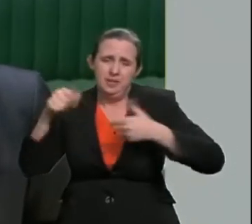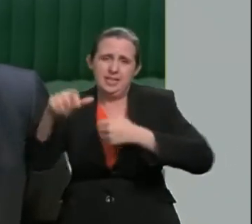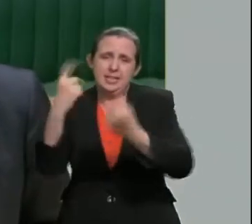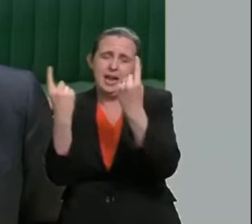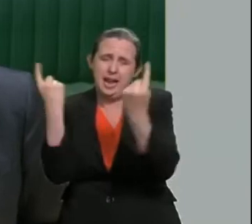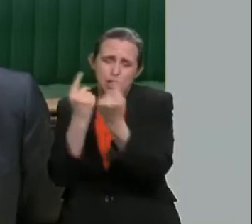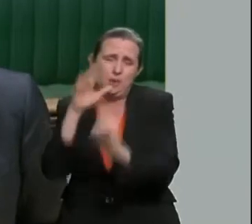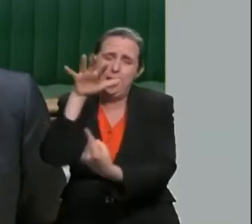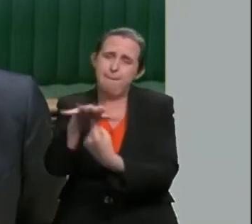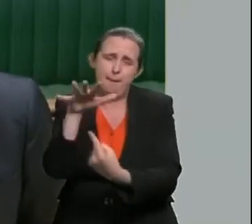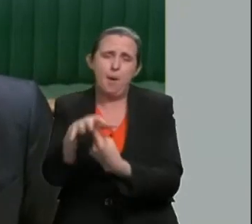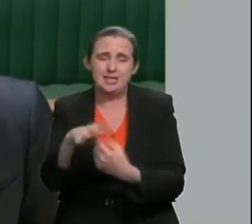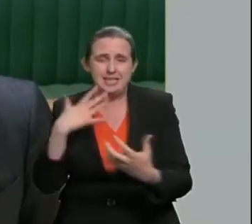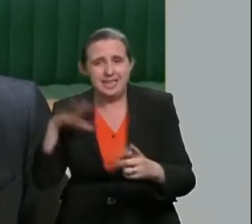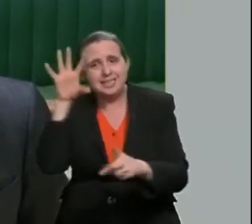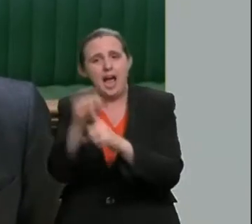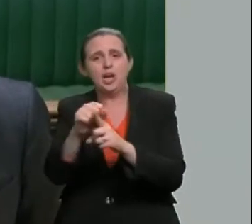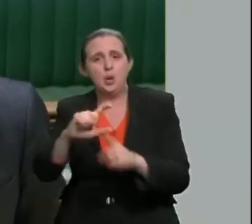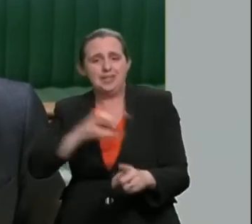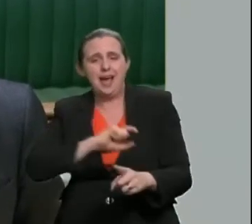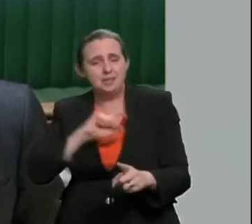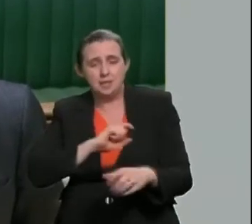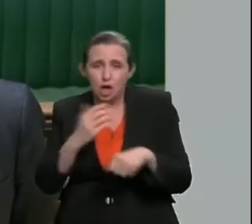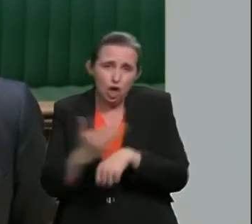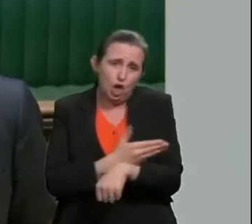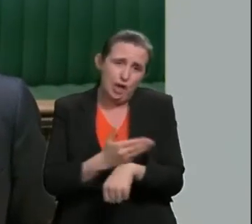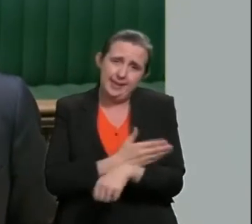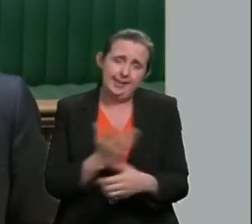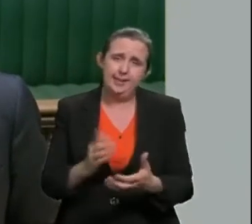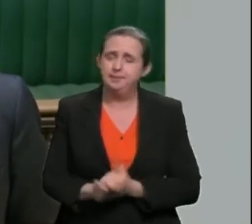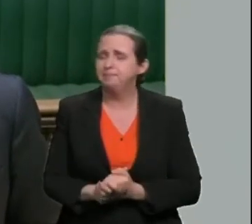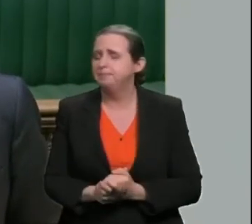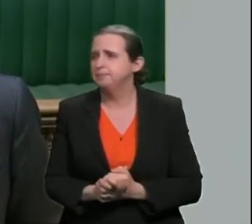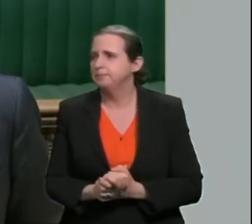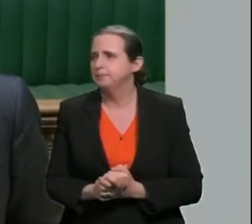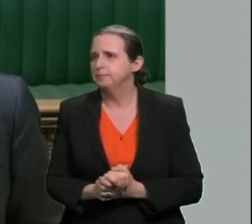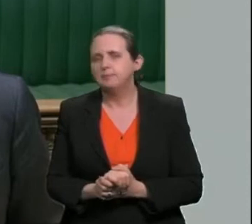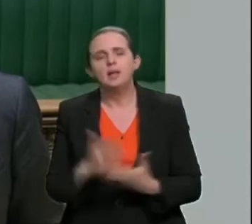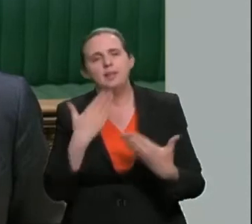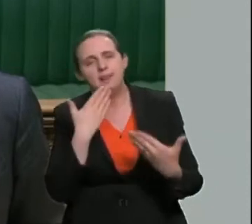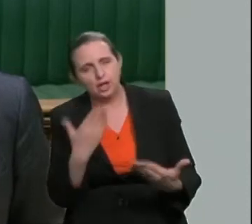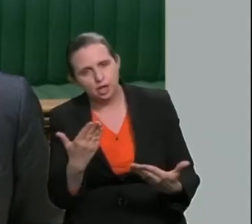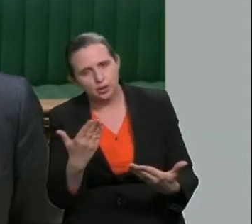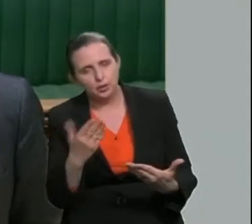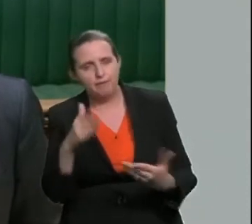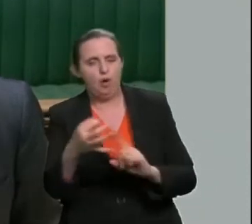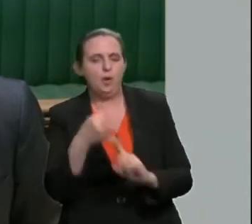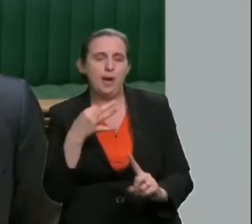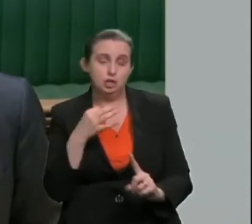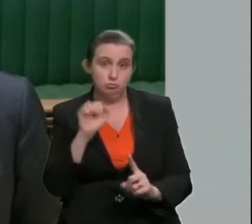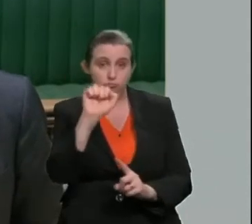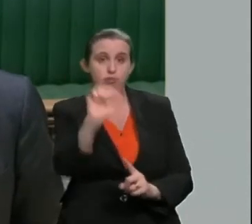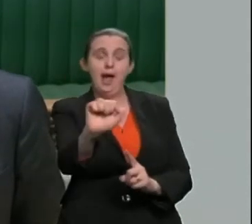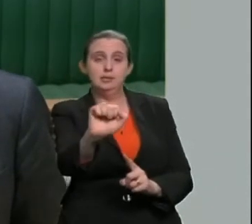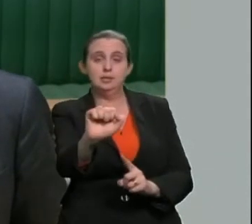know this is an issue that is very close to her heart, and she's right to raise it, because we, of course, there are